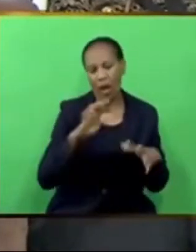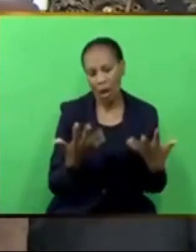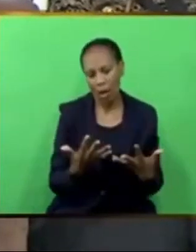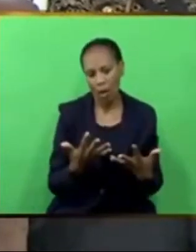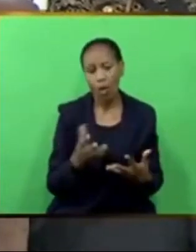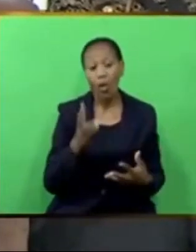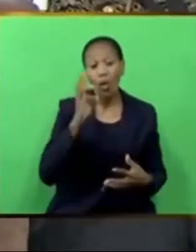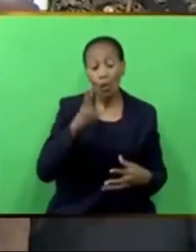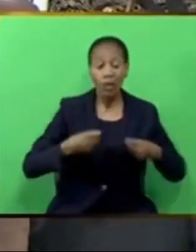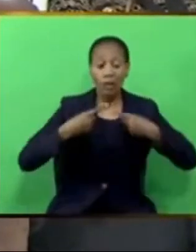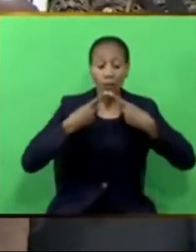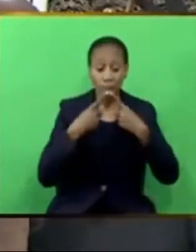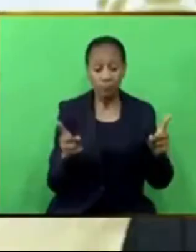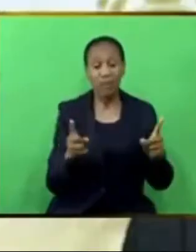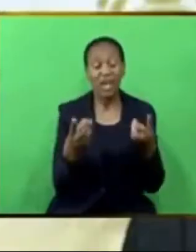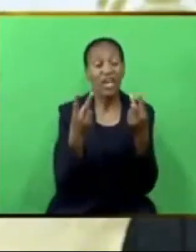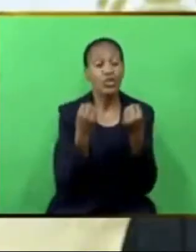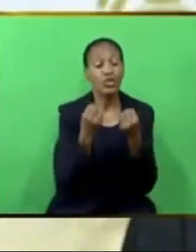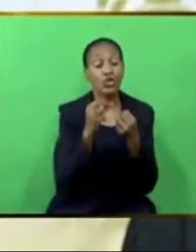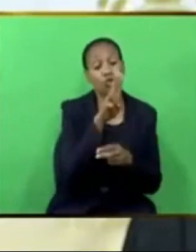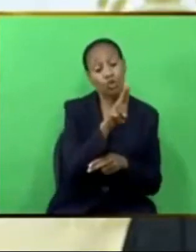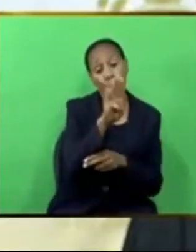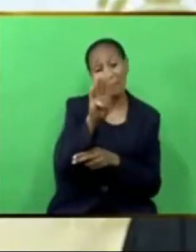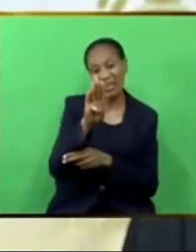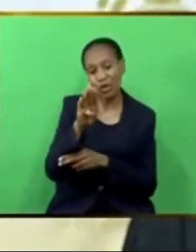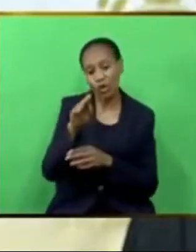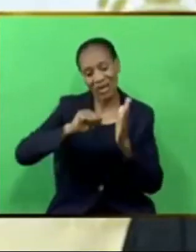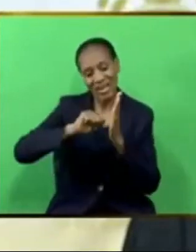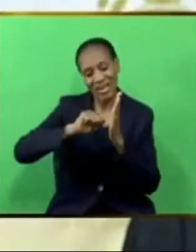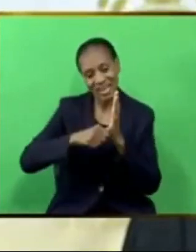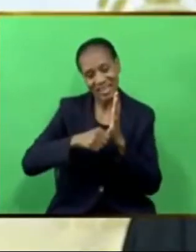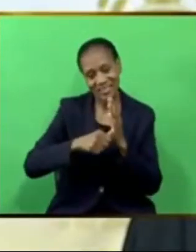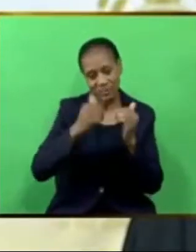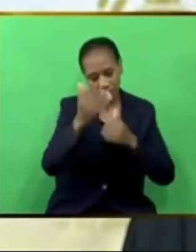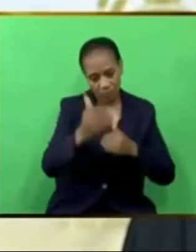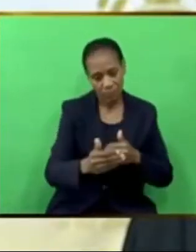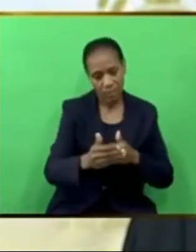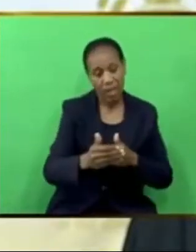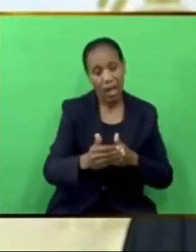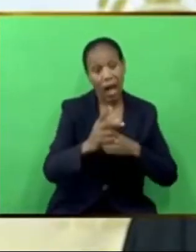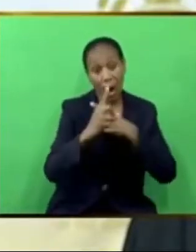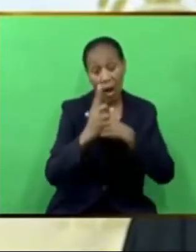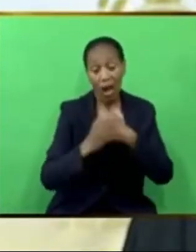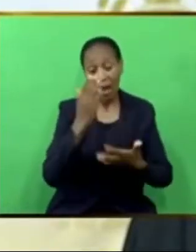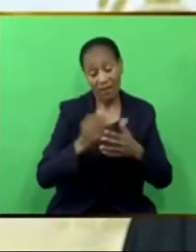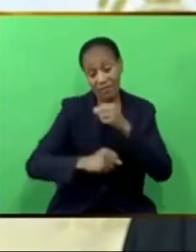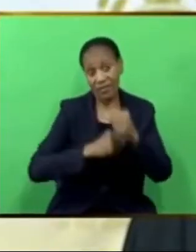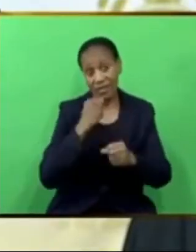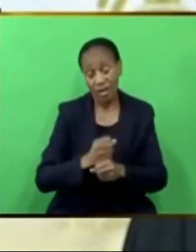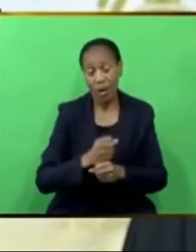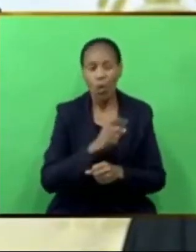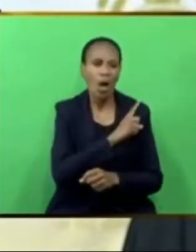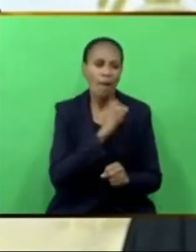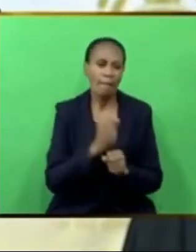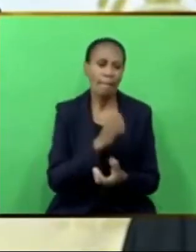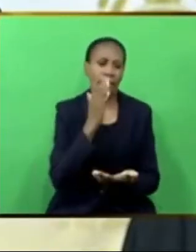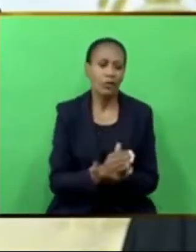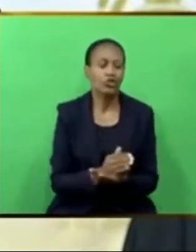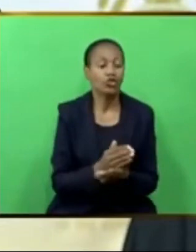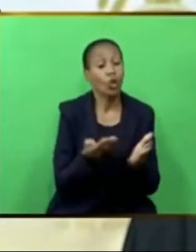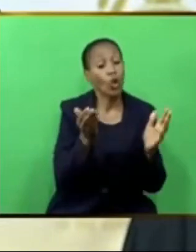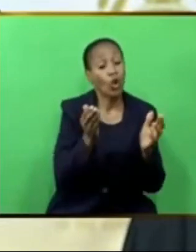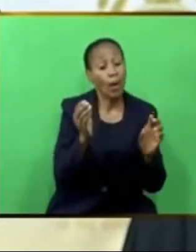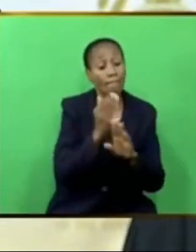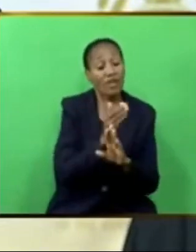we're introducing a new 2 billion conditional grant over the medium term to fund the rollout of smart